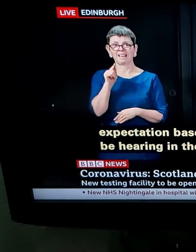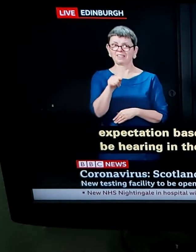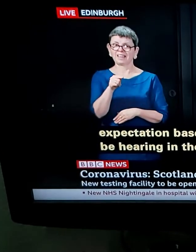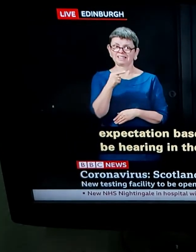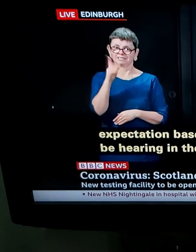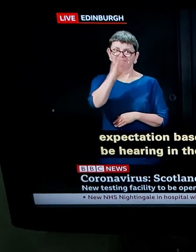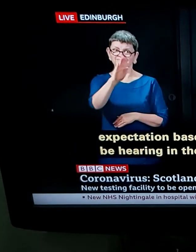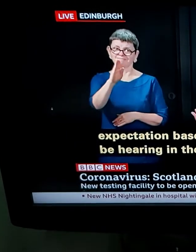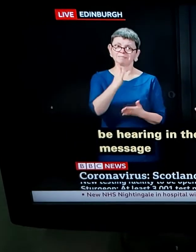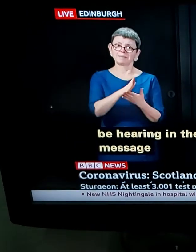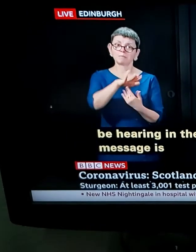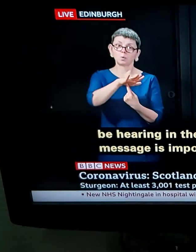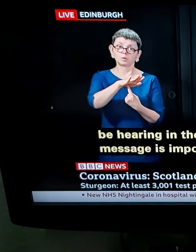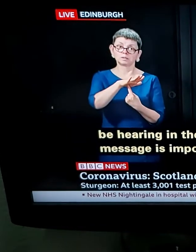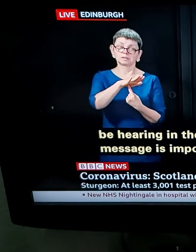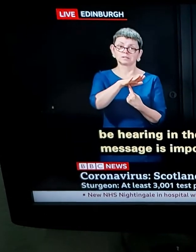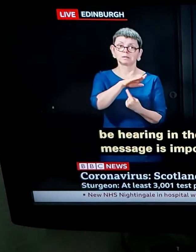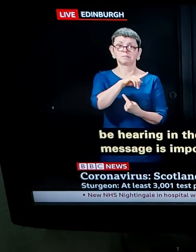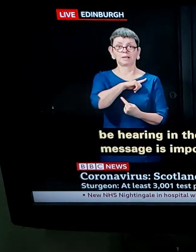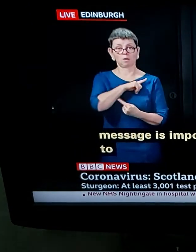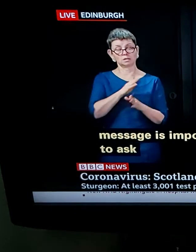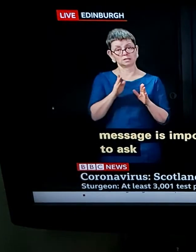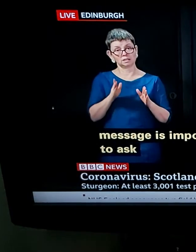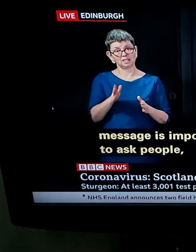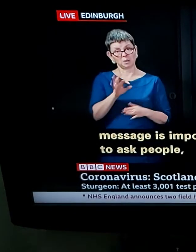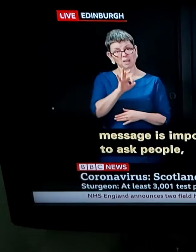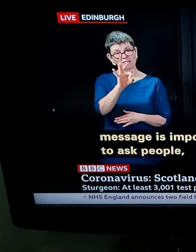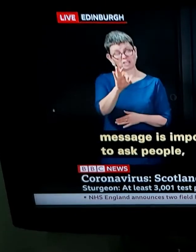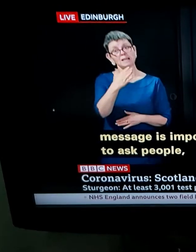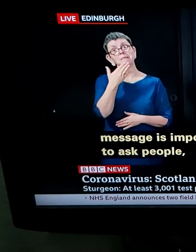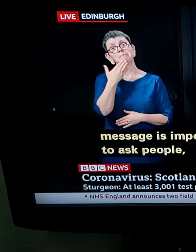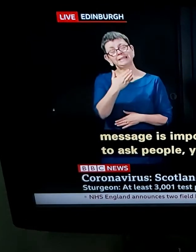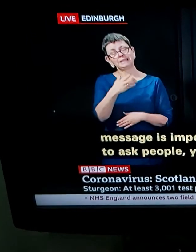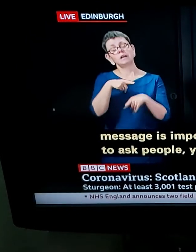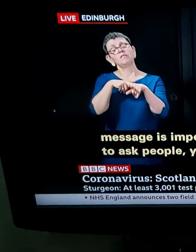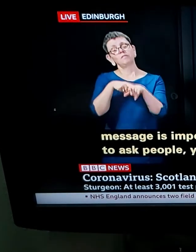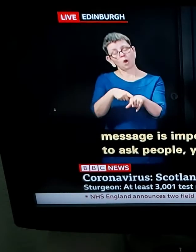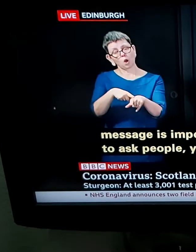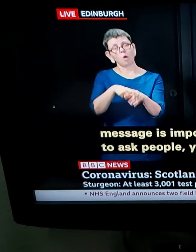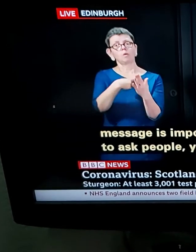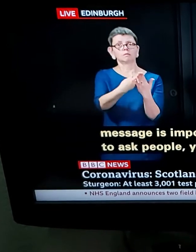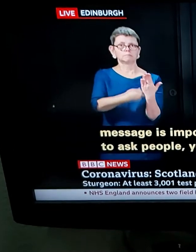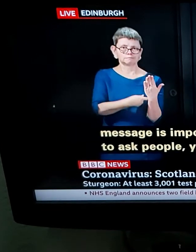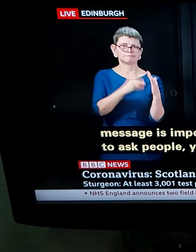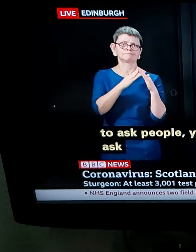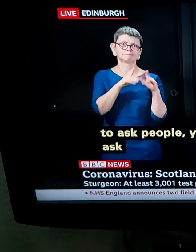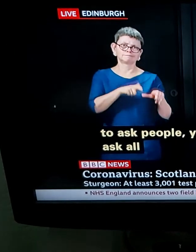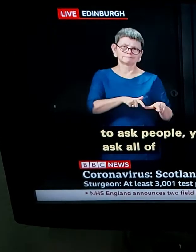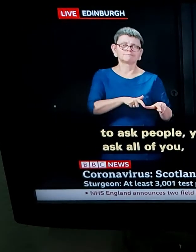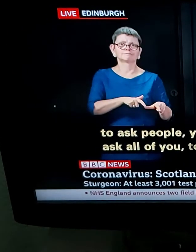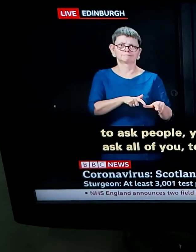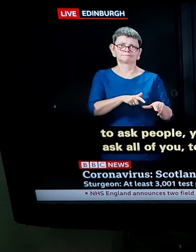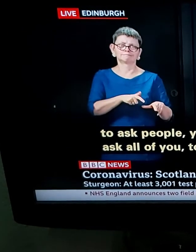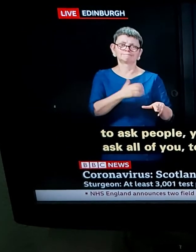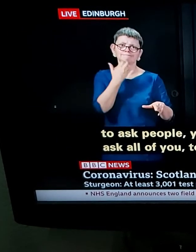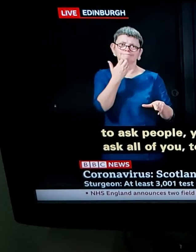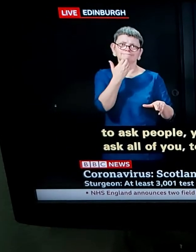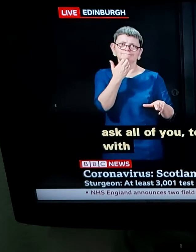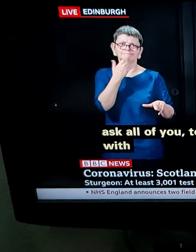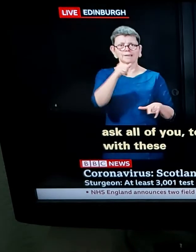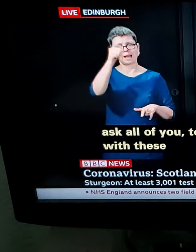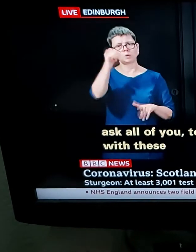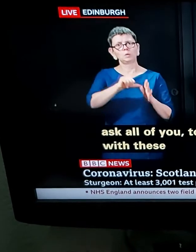to ask people, we all have to ask all of you to continue to stick with these measures, no matter how difficult